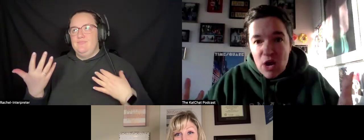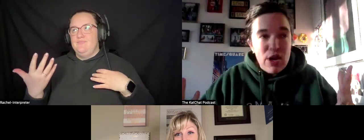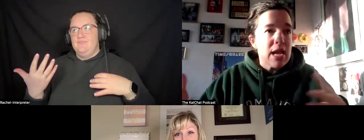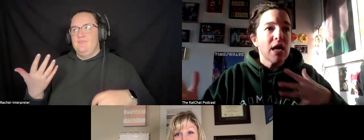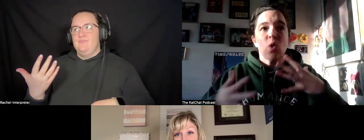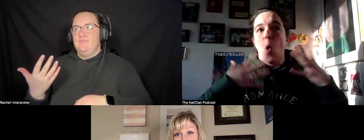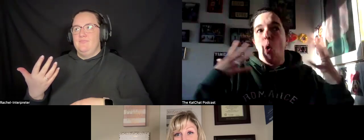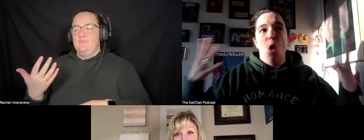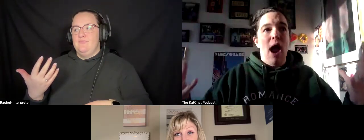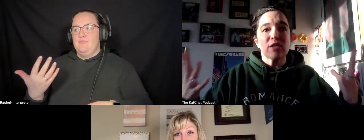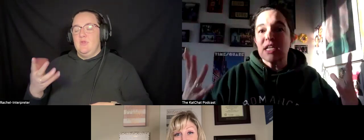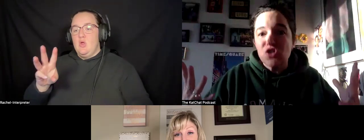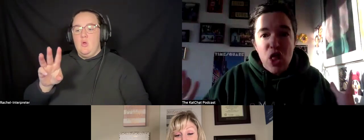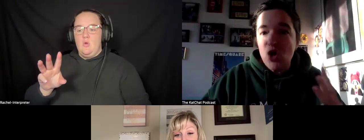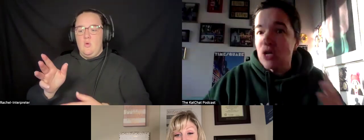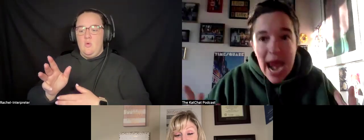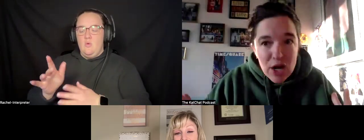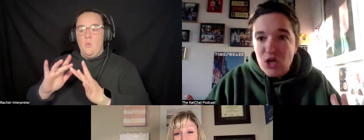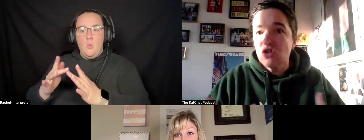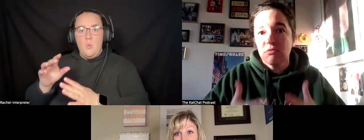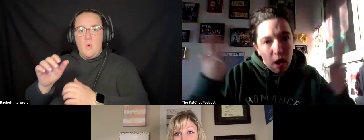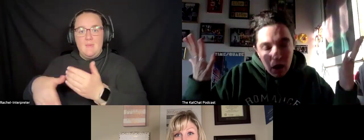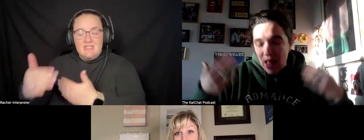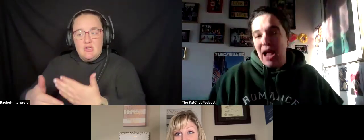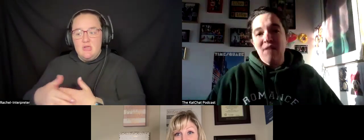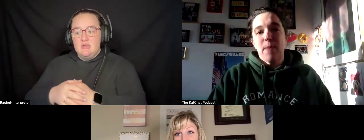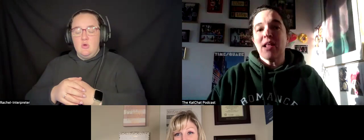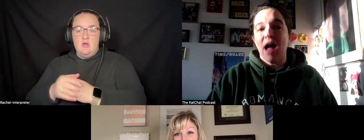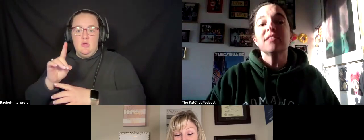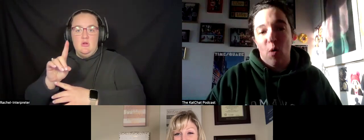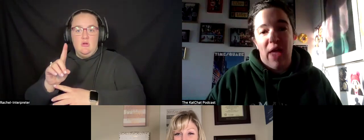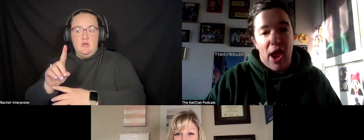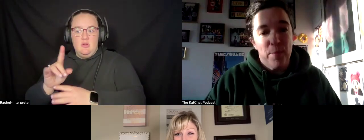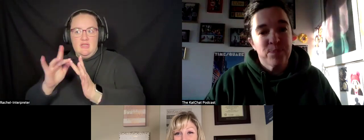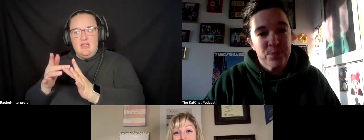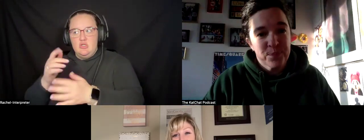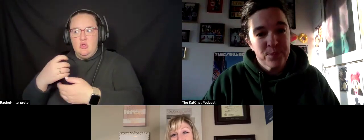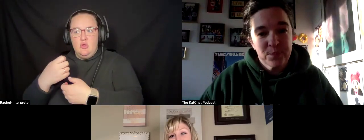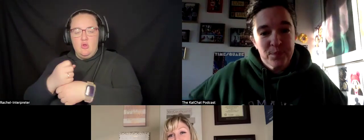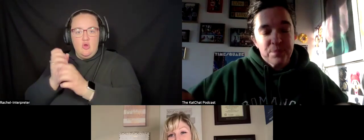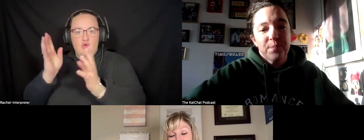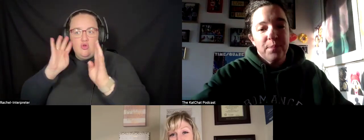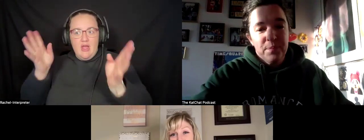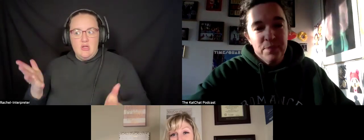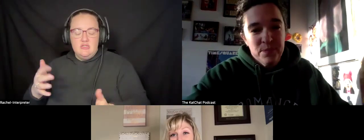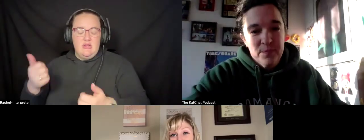web series or digital creators, like everybody else out there.